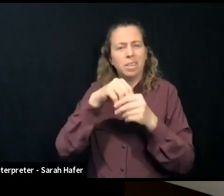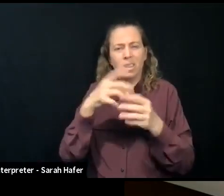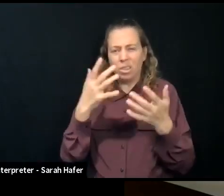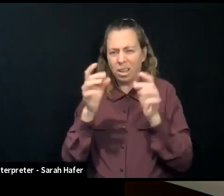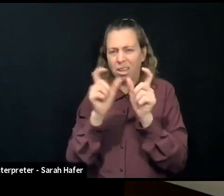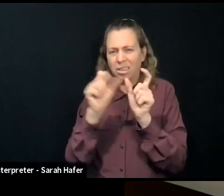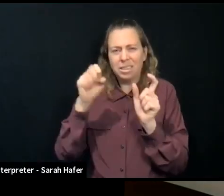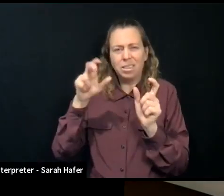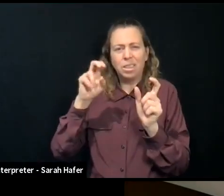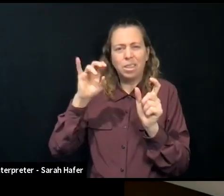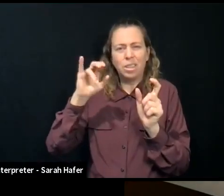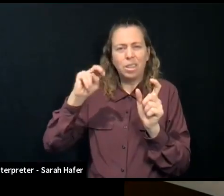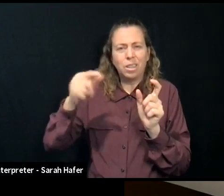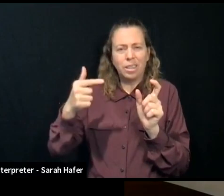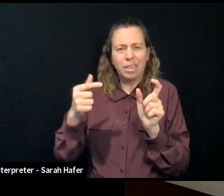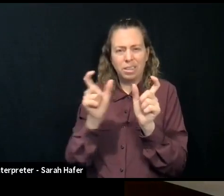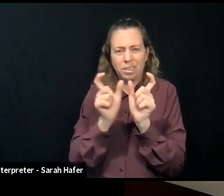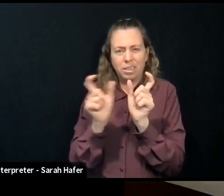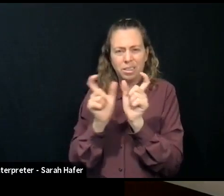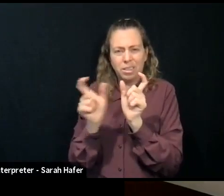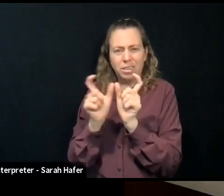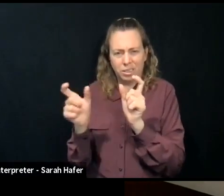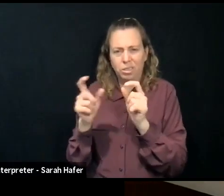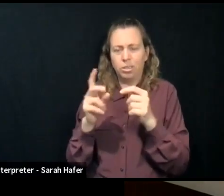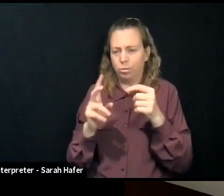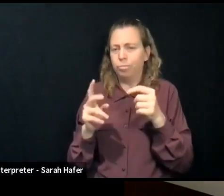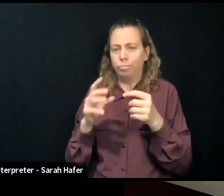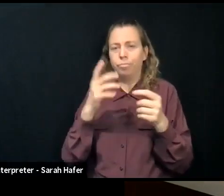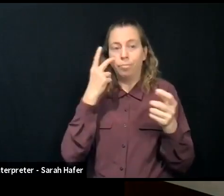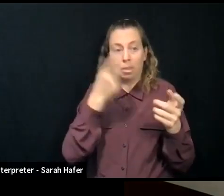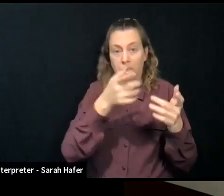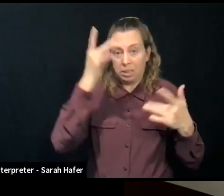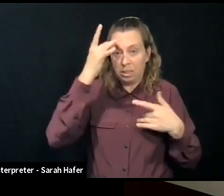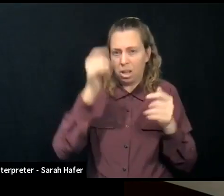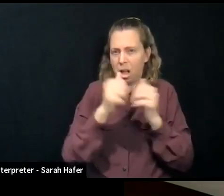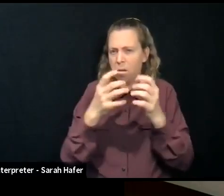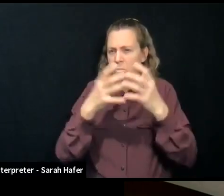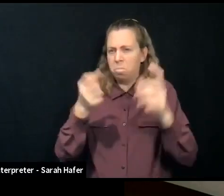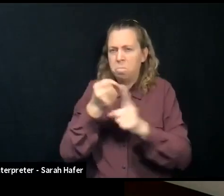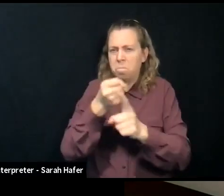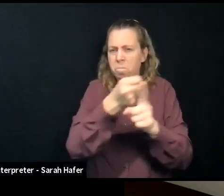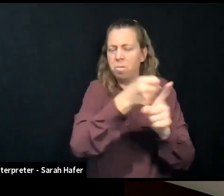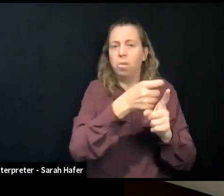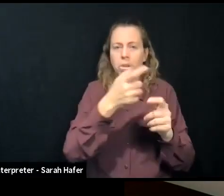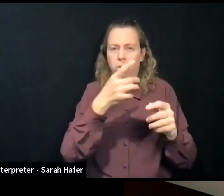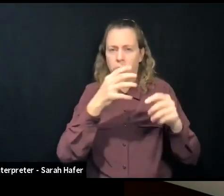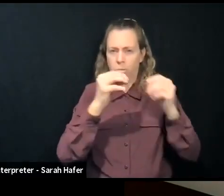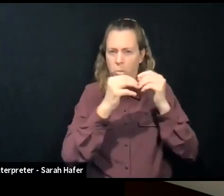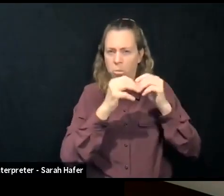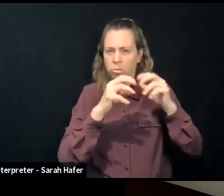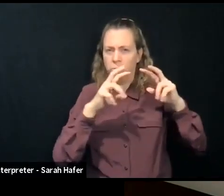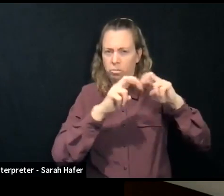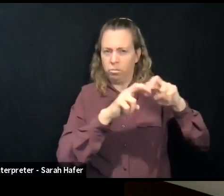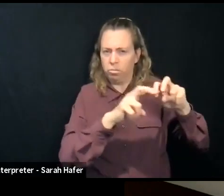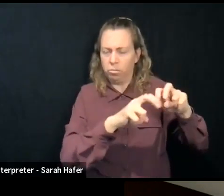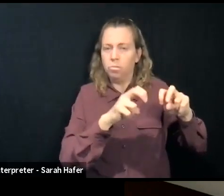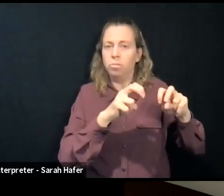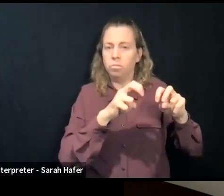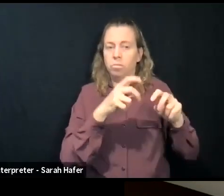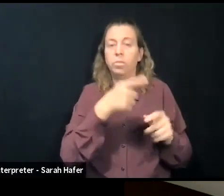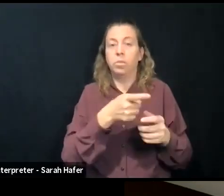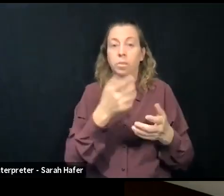have any hard evidence yet that that variant actually can do that thing that we're worried about it doing. When it becomes a variant of